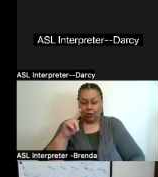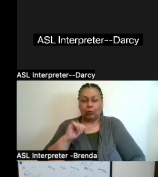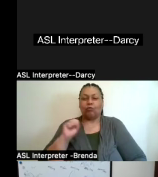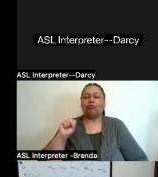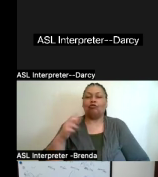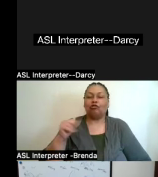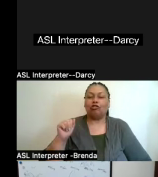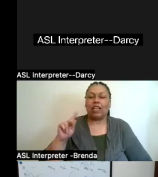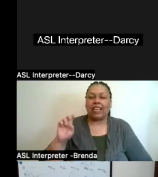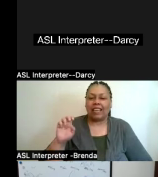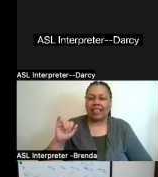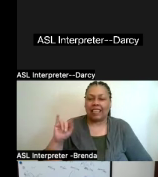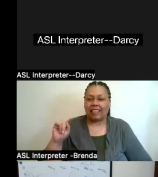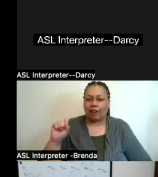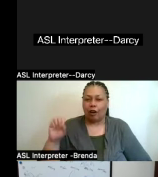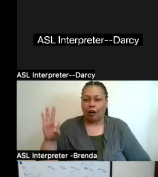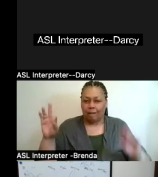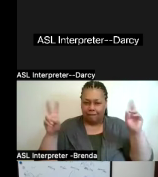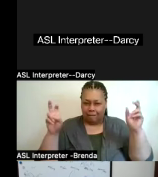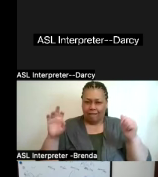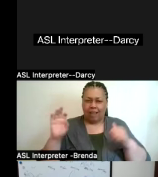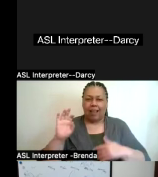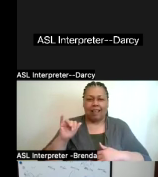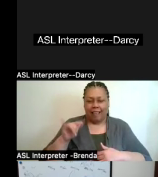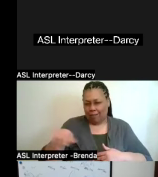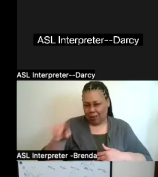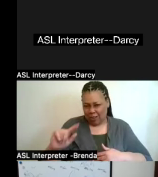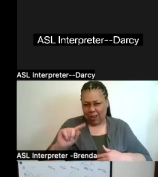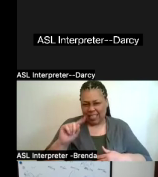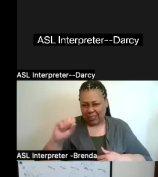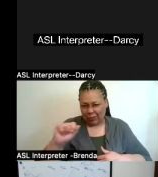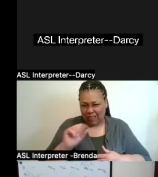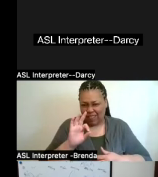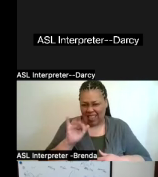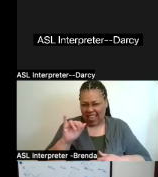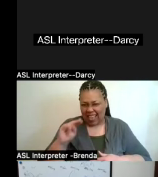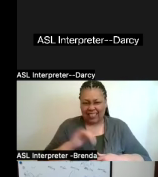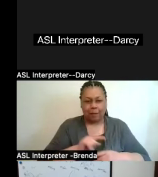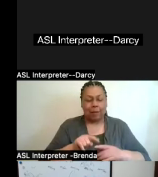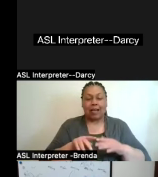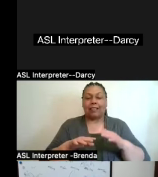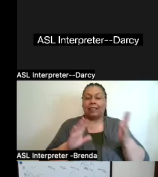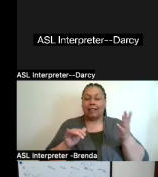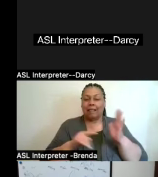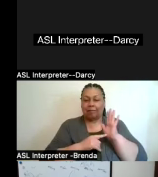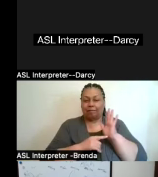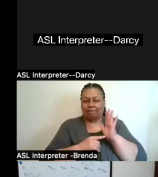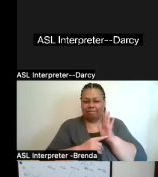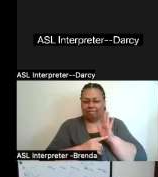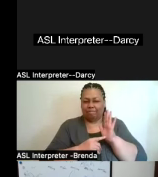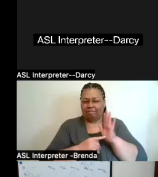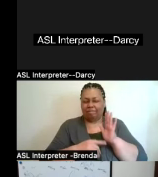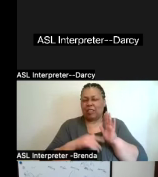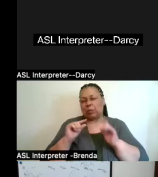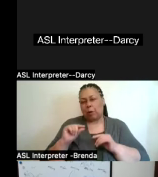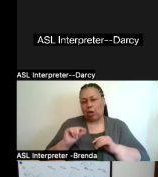Off for the Taylor Swift fans out there, the Swifties. And then our local magnitudes were down here more like a -2, so much